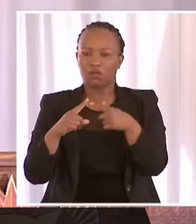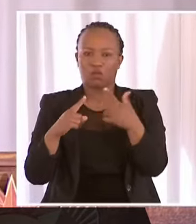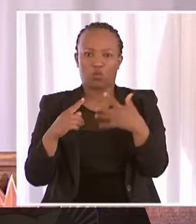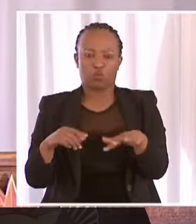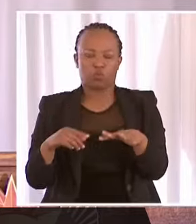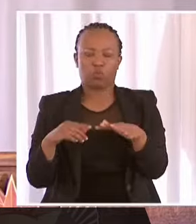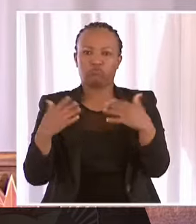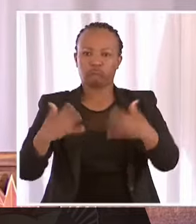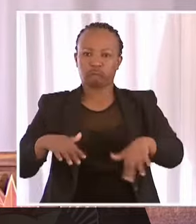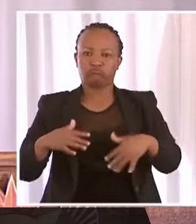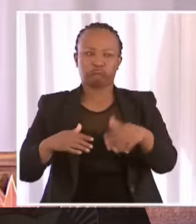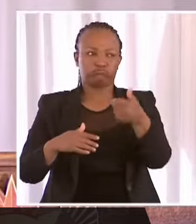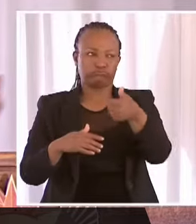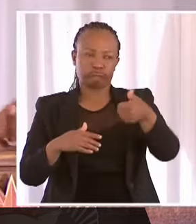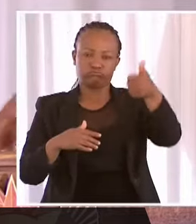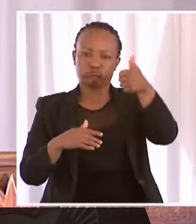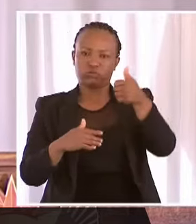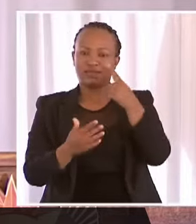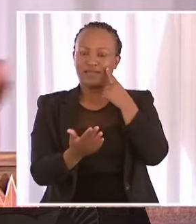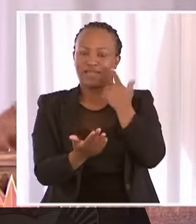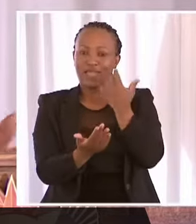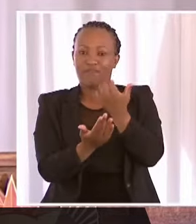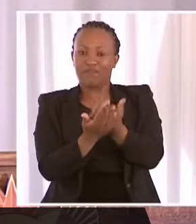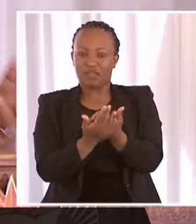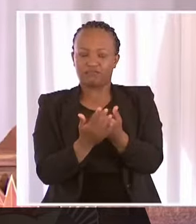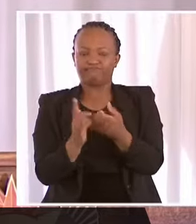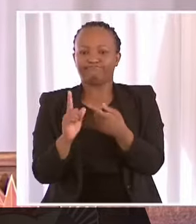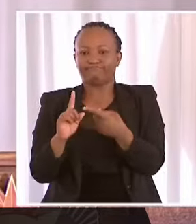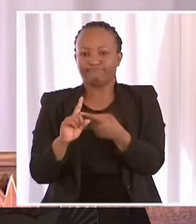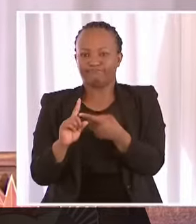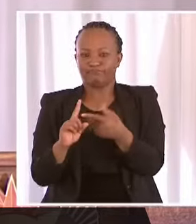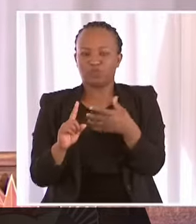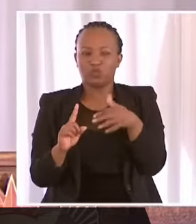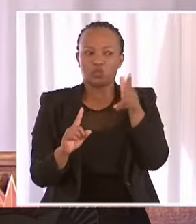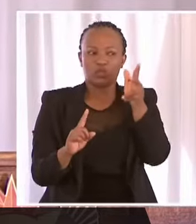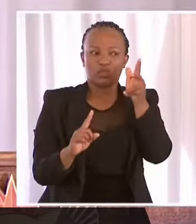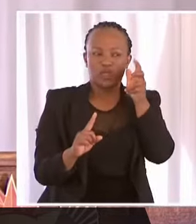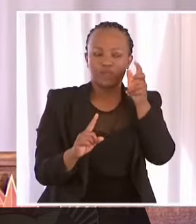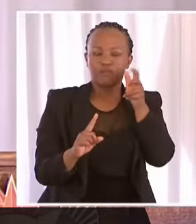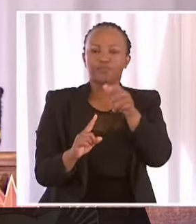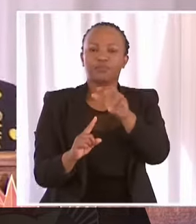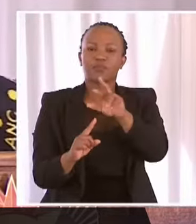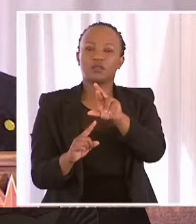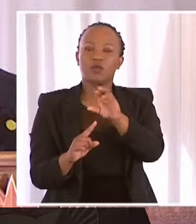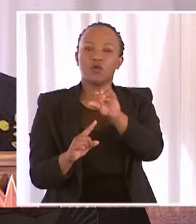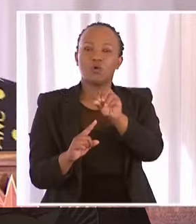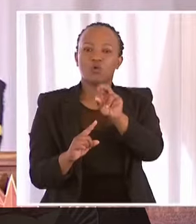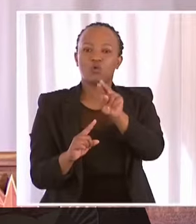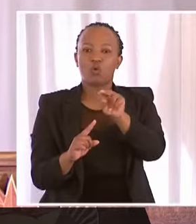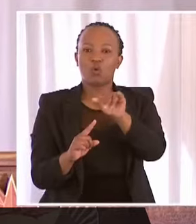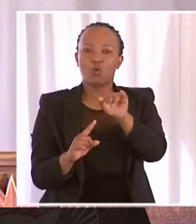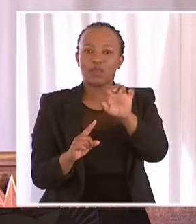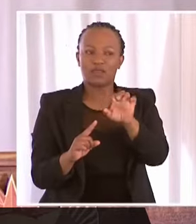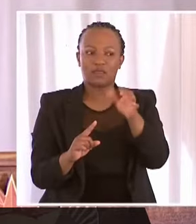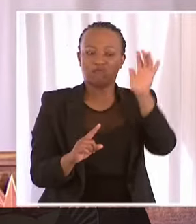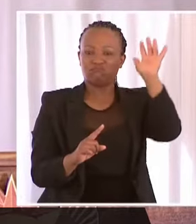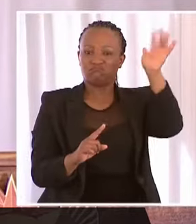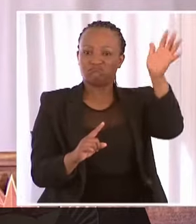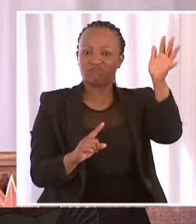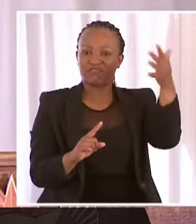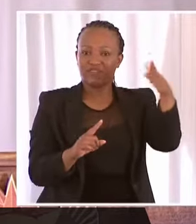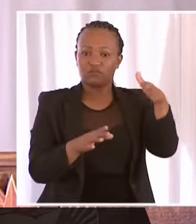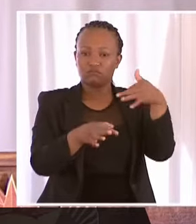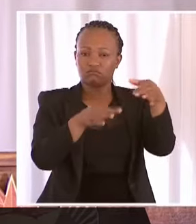And I think the evidence of that has come from Welile, Roni, and many other people who have said a lot about